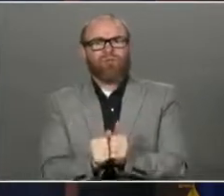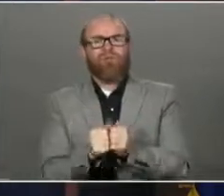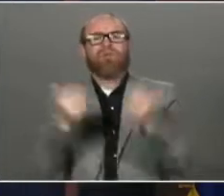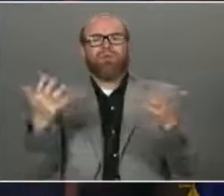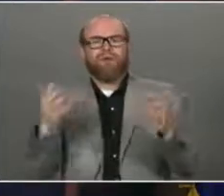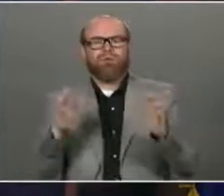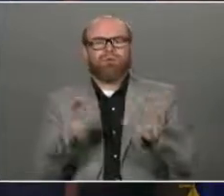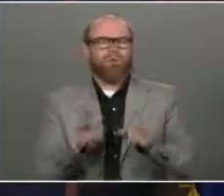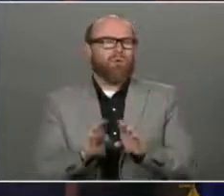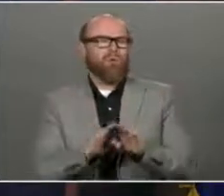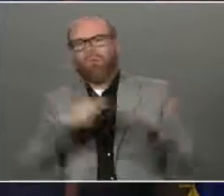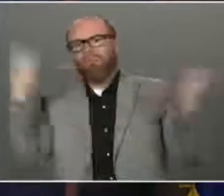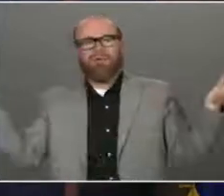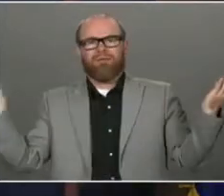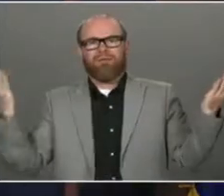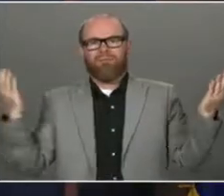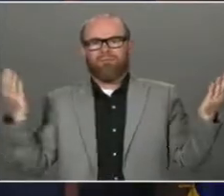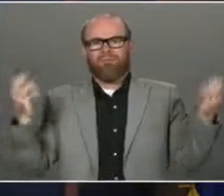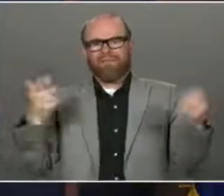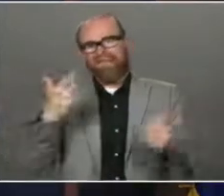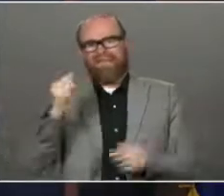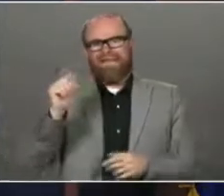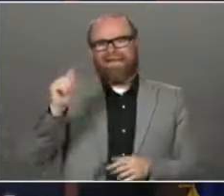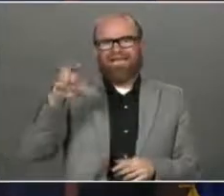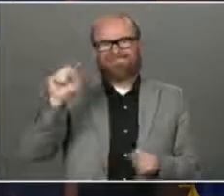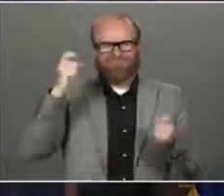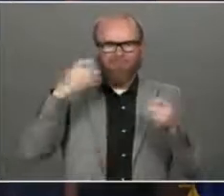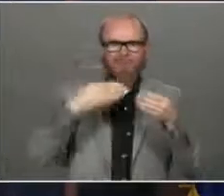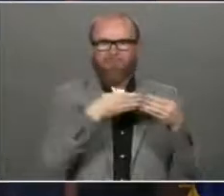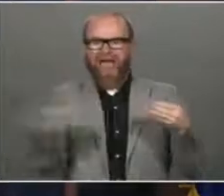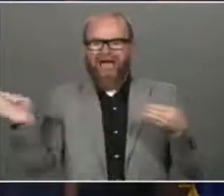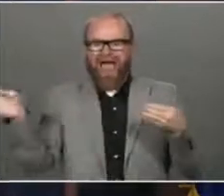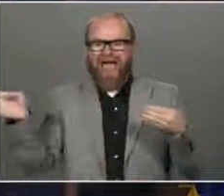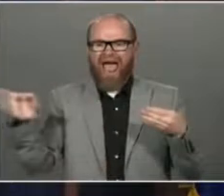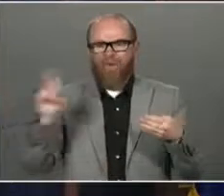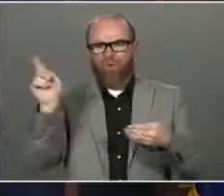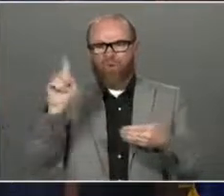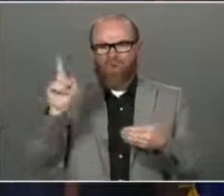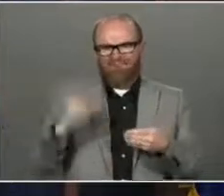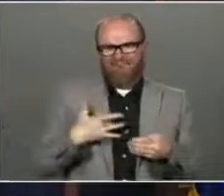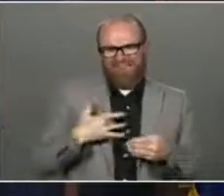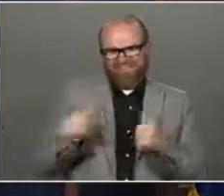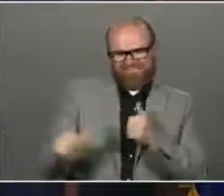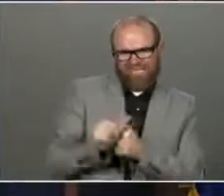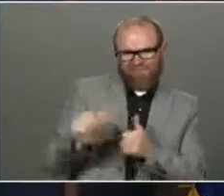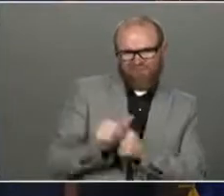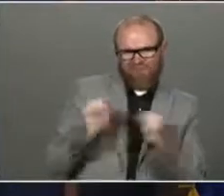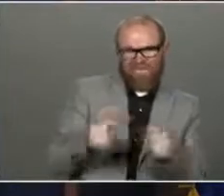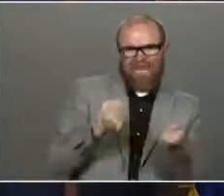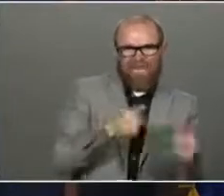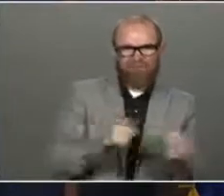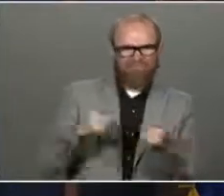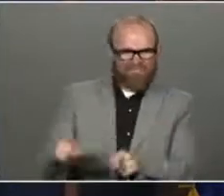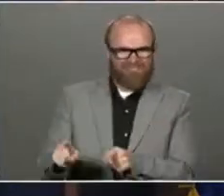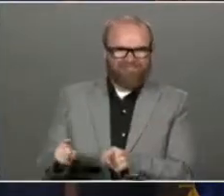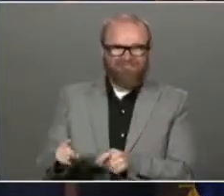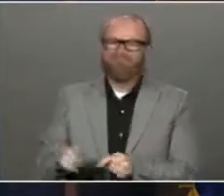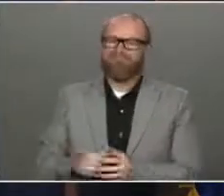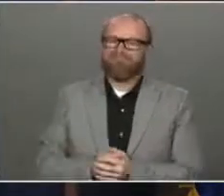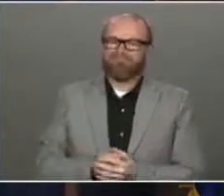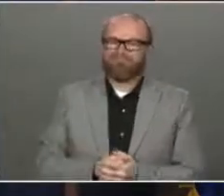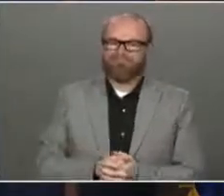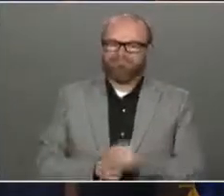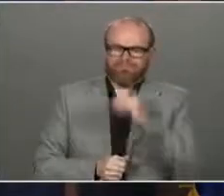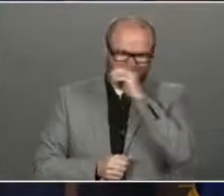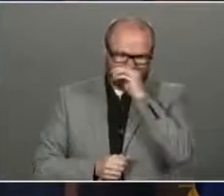opening the floodgates in a way that is dangerous, and with some of the problems that come from that we've seen